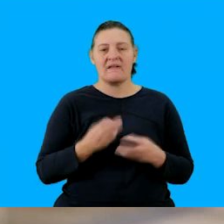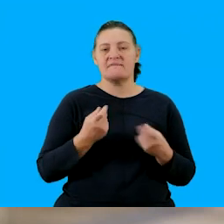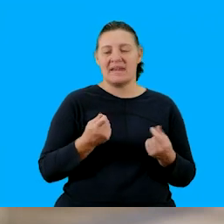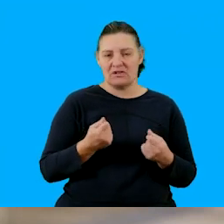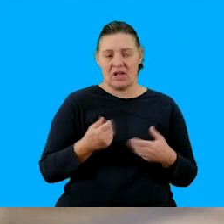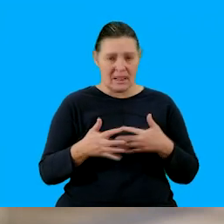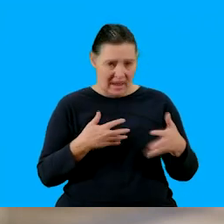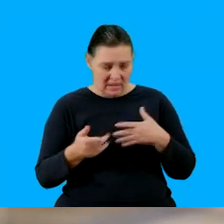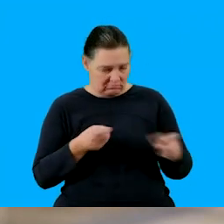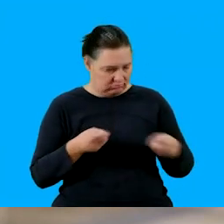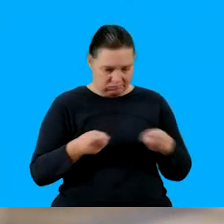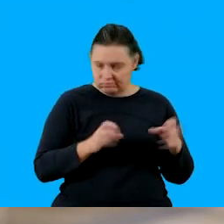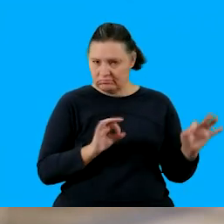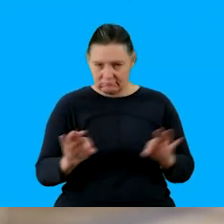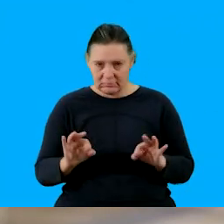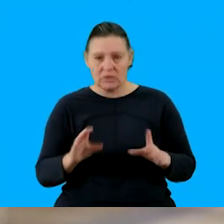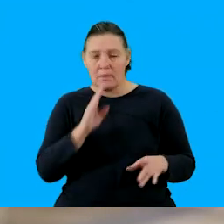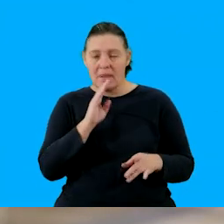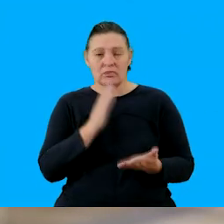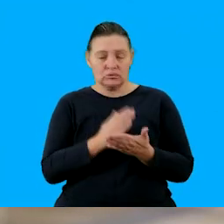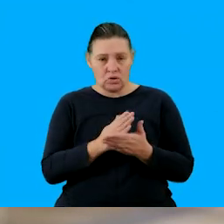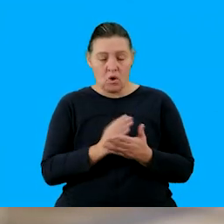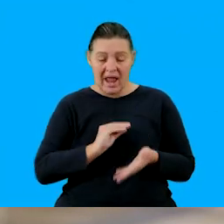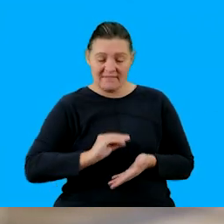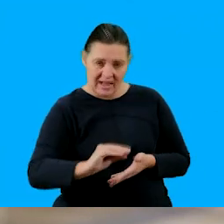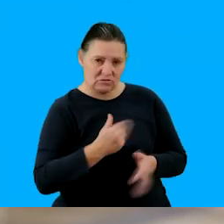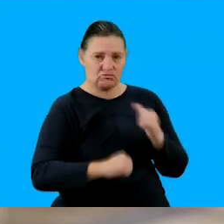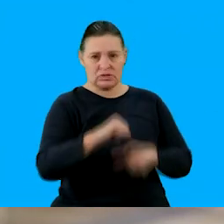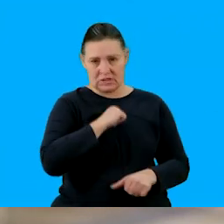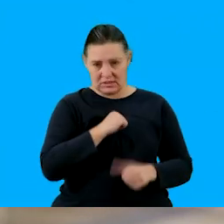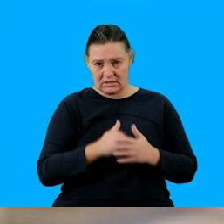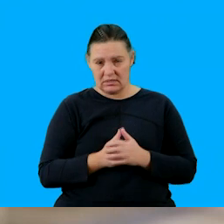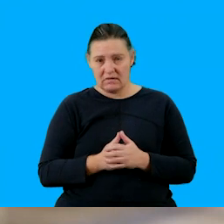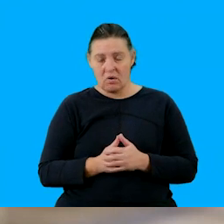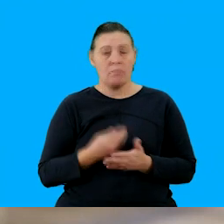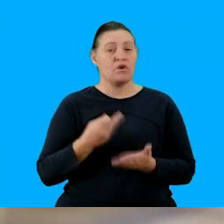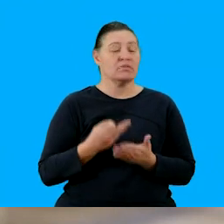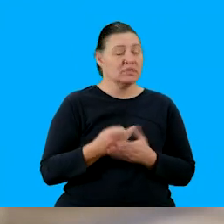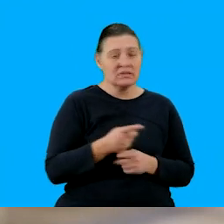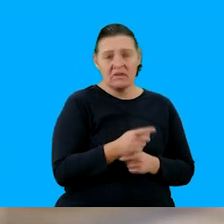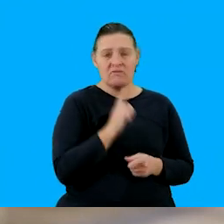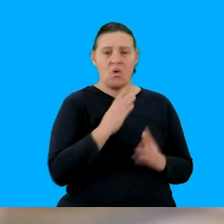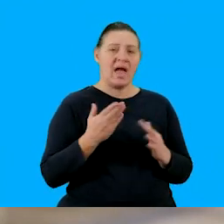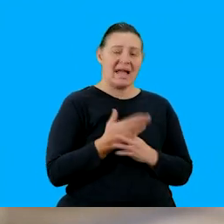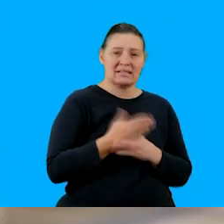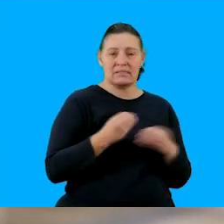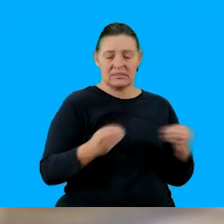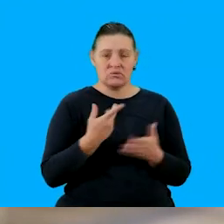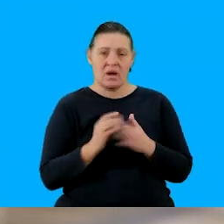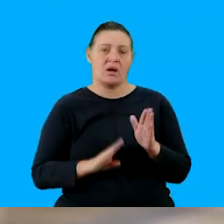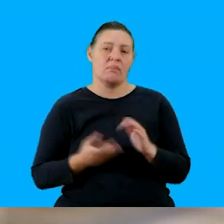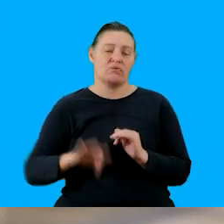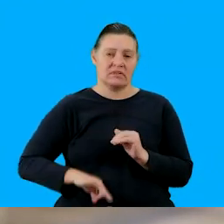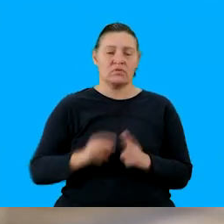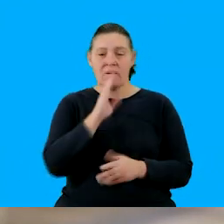manage financial matters to ensure a return on investment. So in terms of profitability, for us as a business to